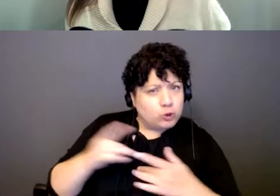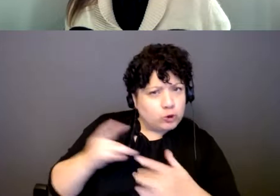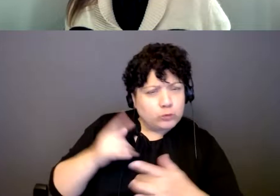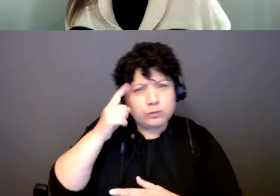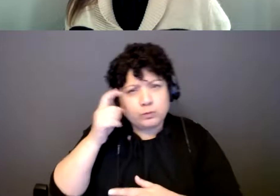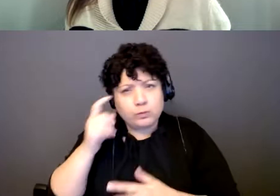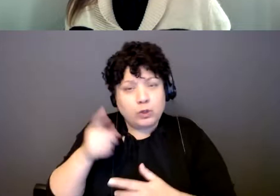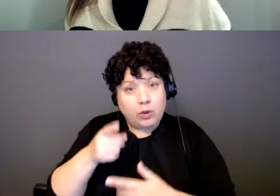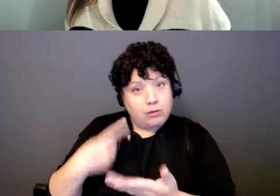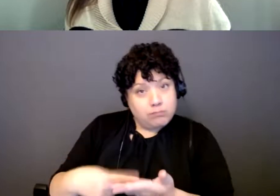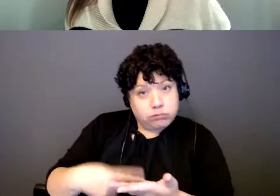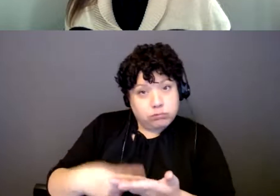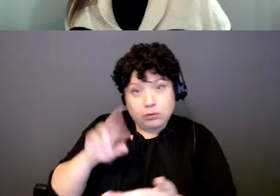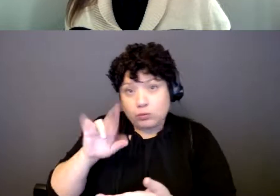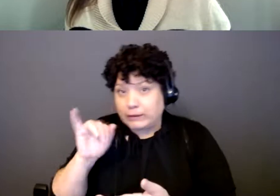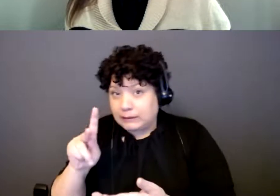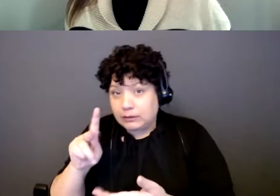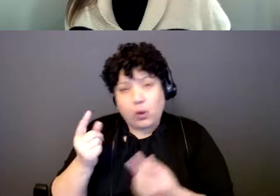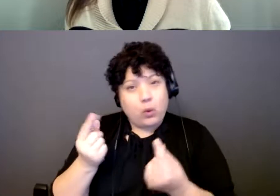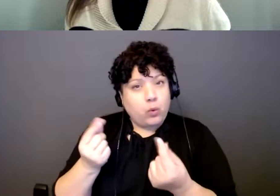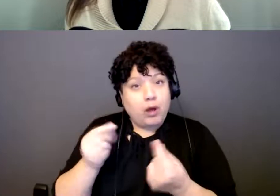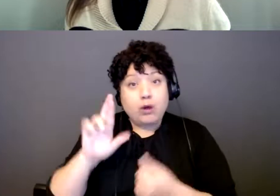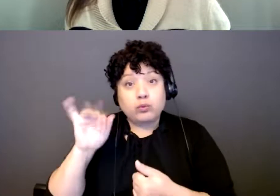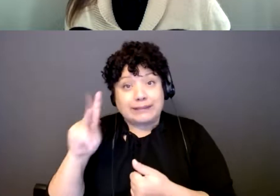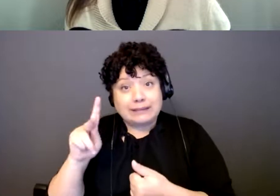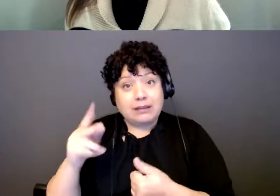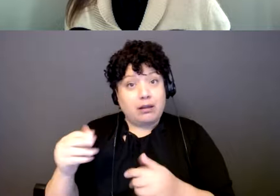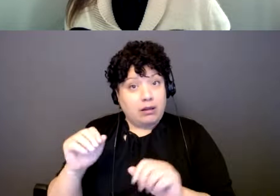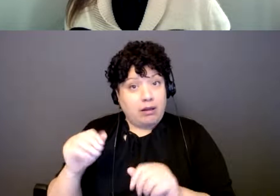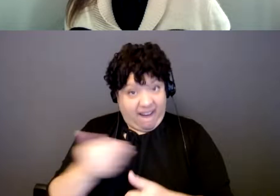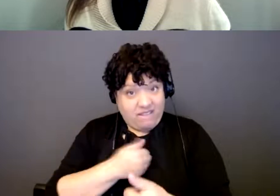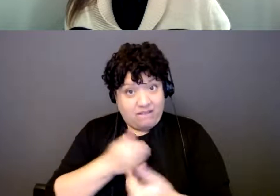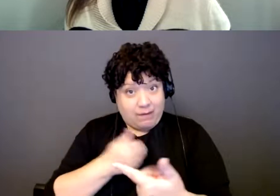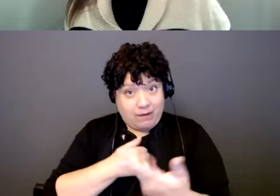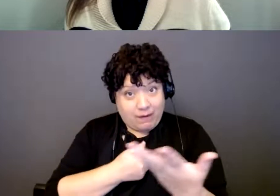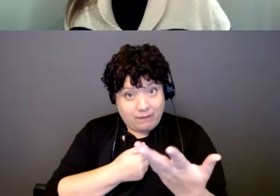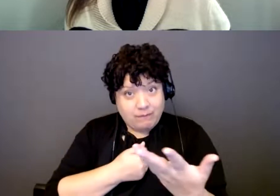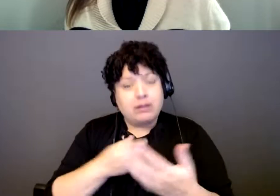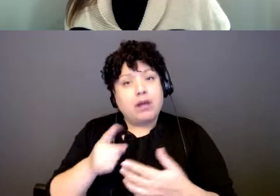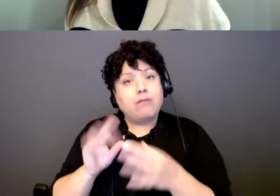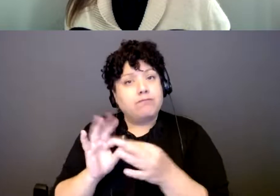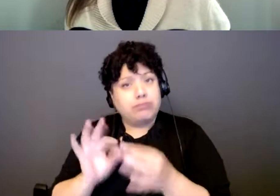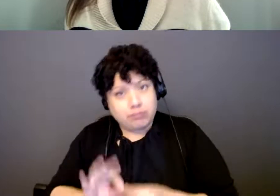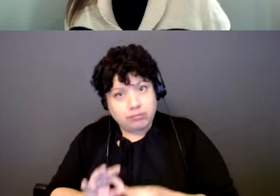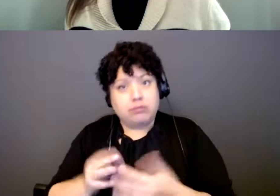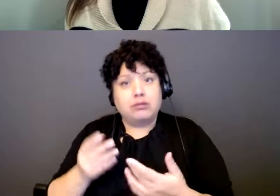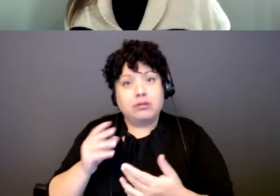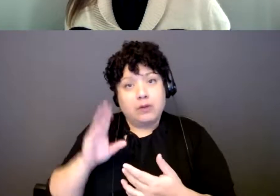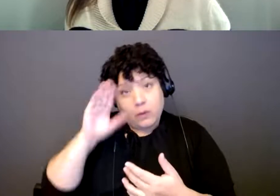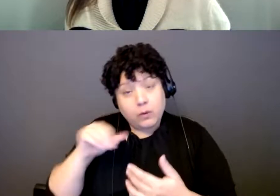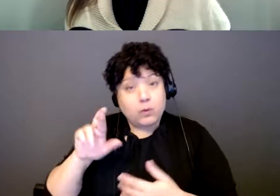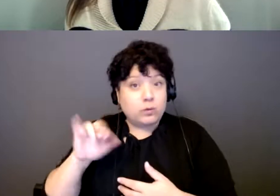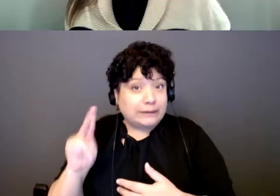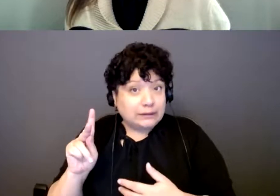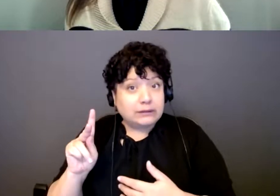specific risk, if you can identify what the risk factors are, and then name them and talk about the risk for